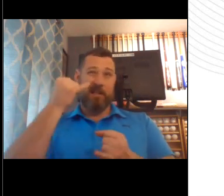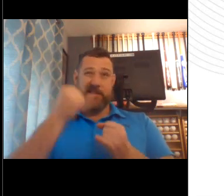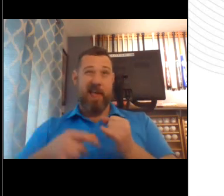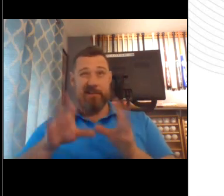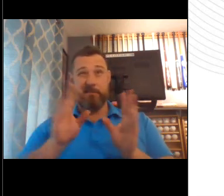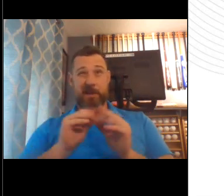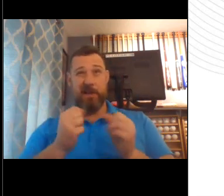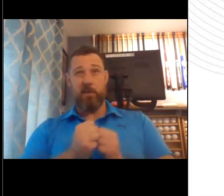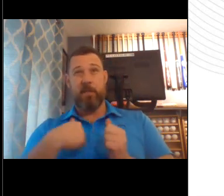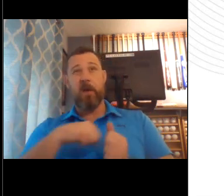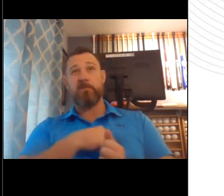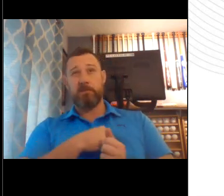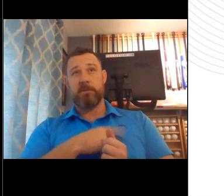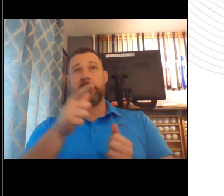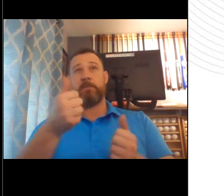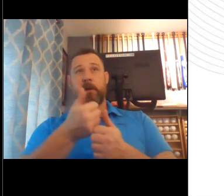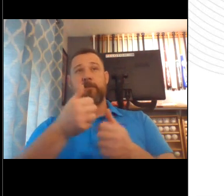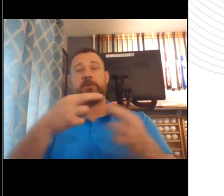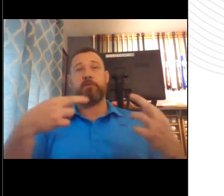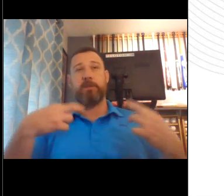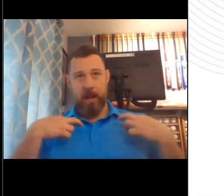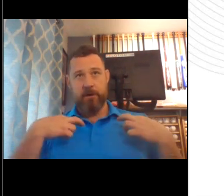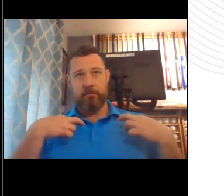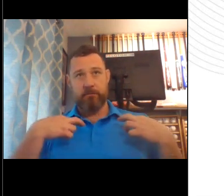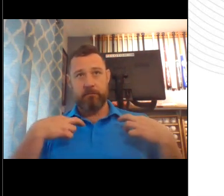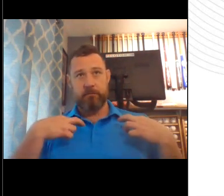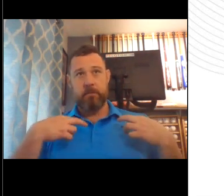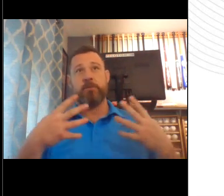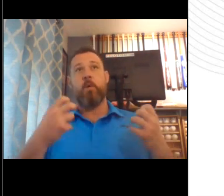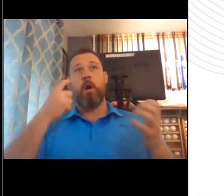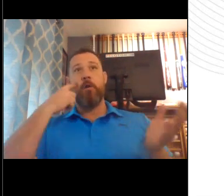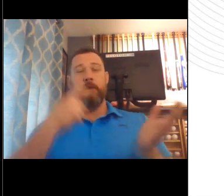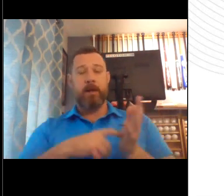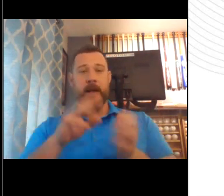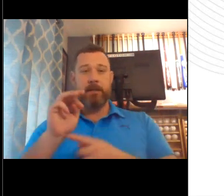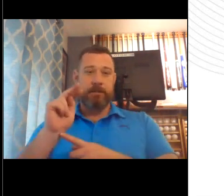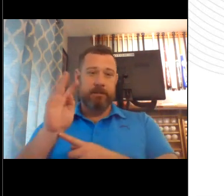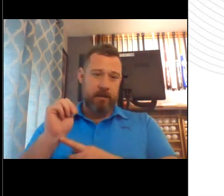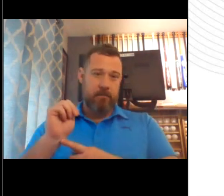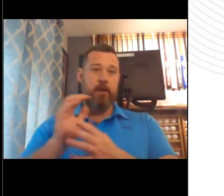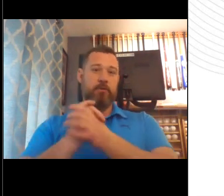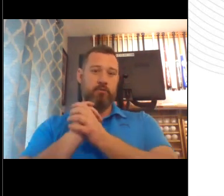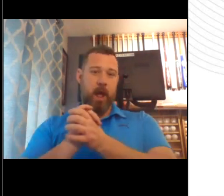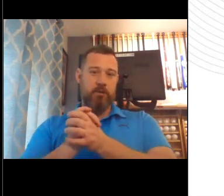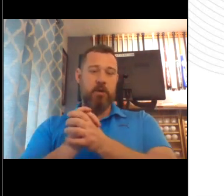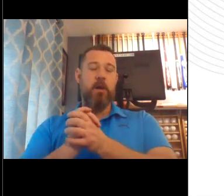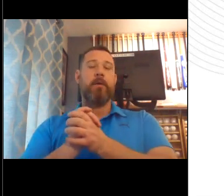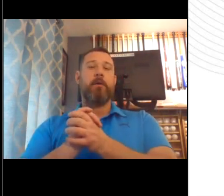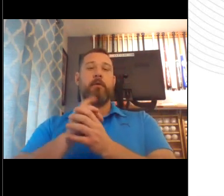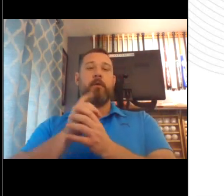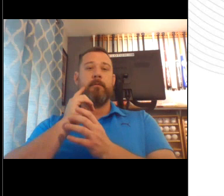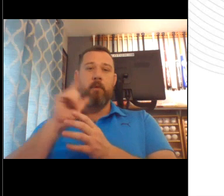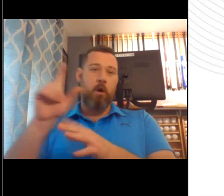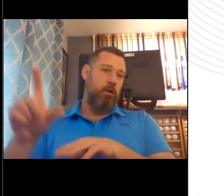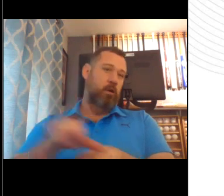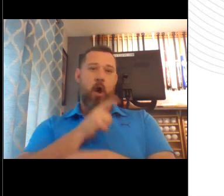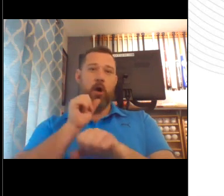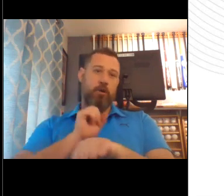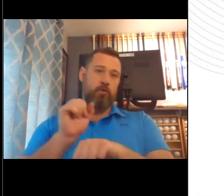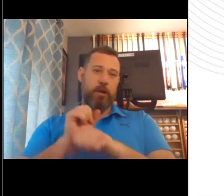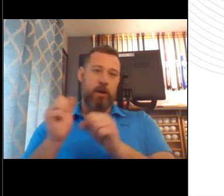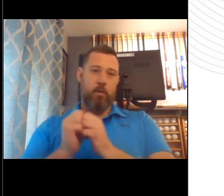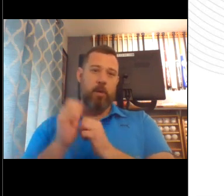meeting with us. He is retiring. So I wanted to recognize Tim and congratulate him for a very long career with